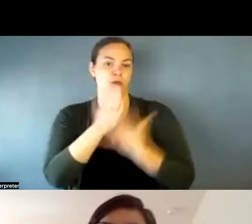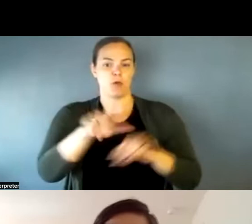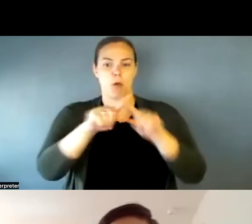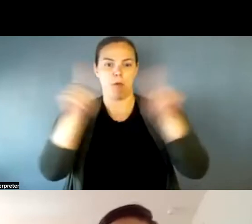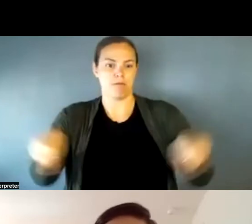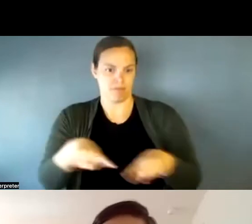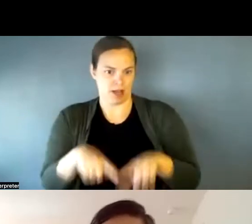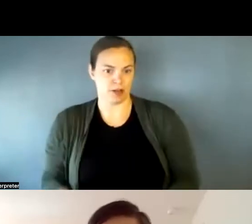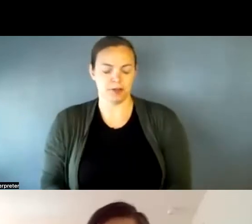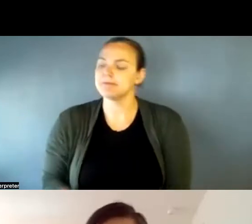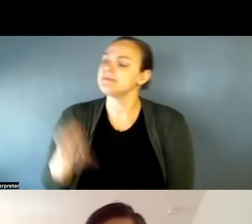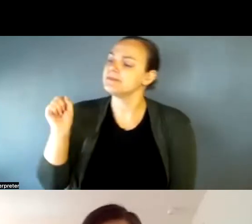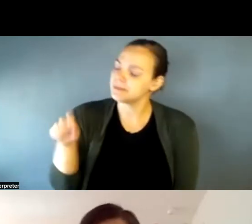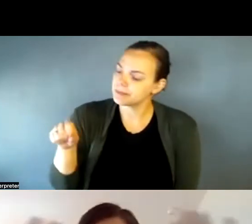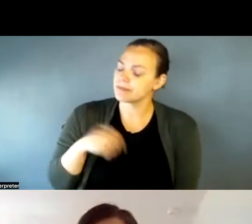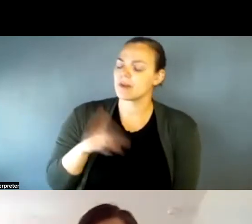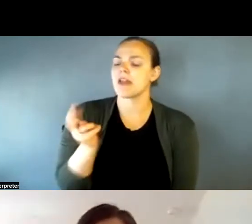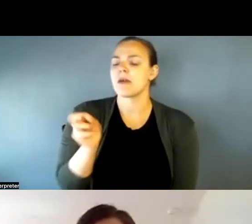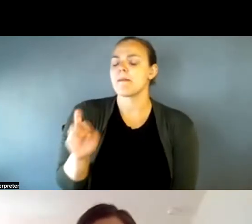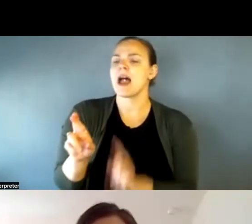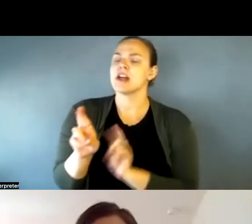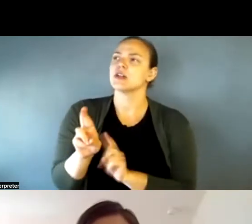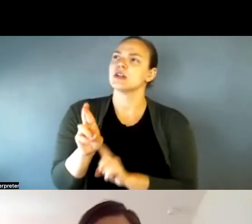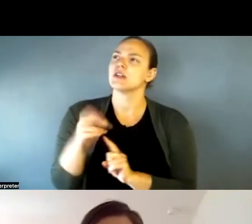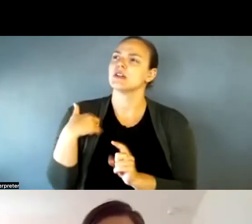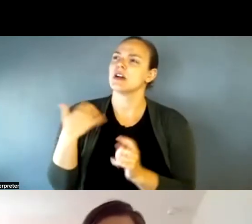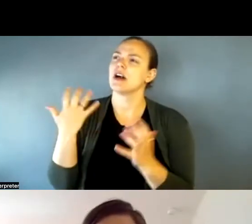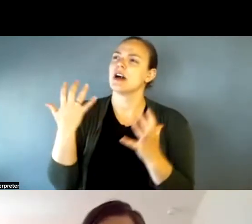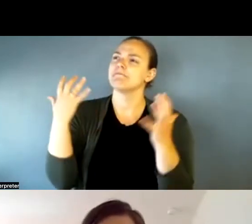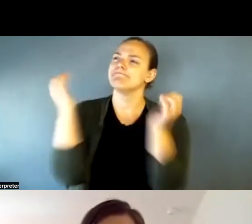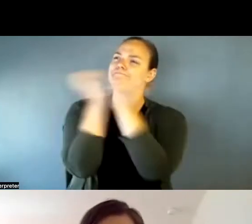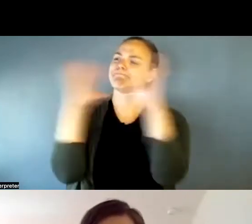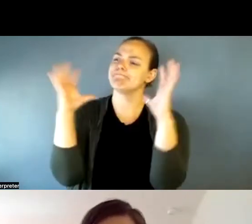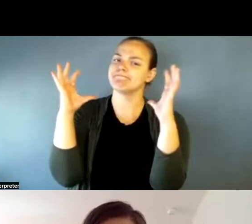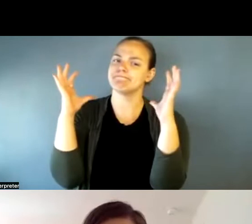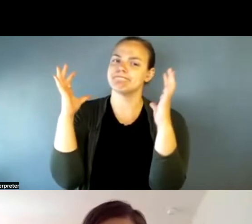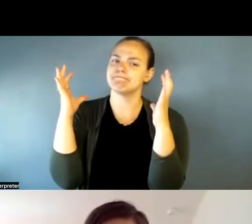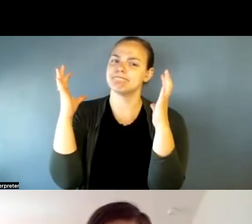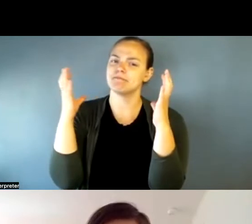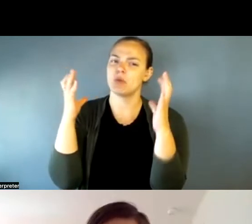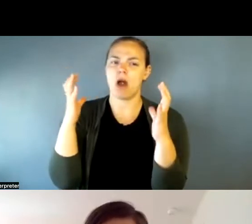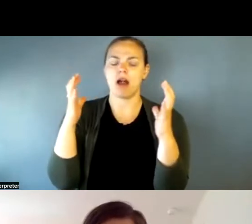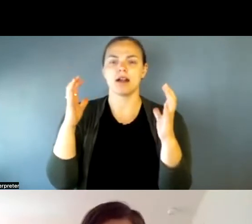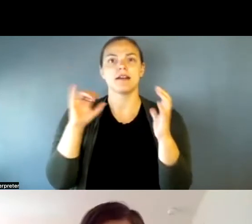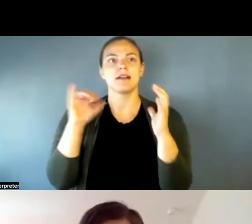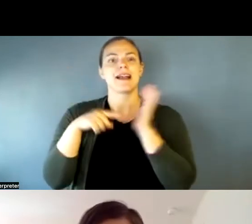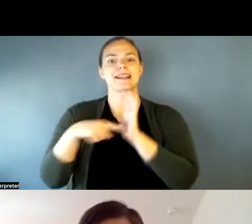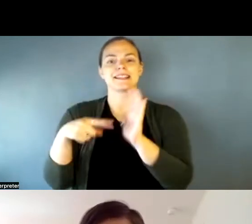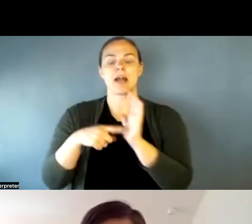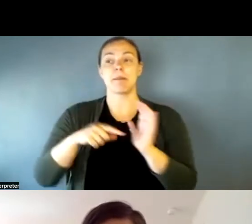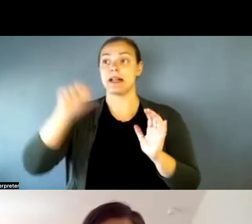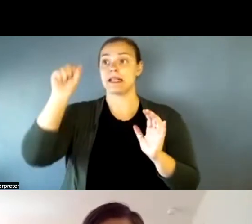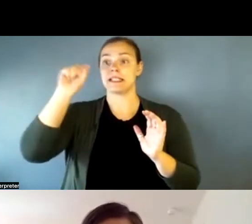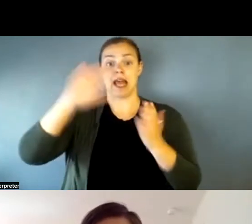I was thinking of the banner as this sort of like hole cut inside of the cityscape.